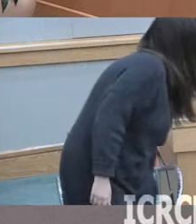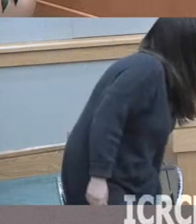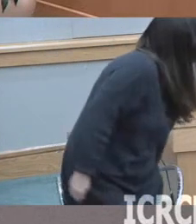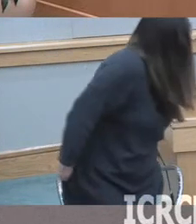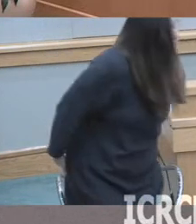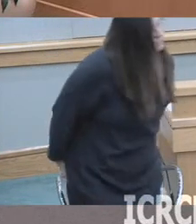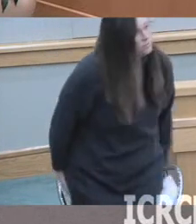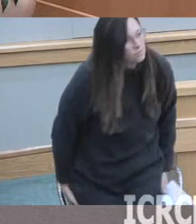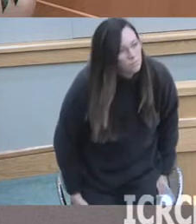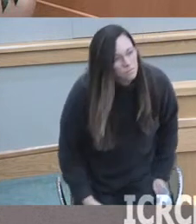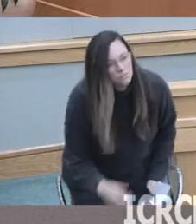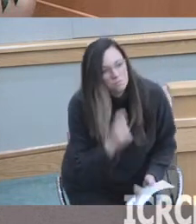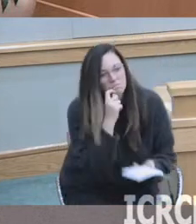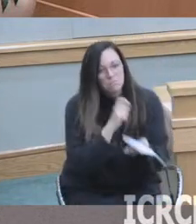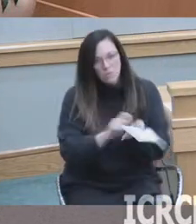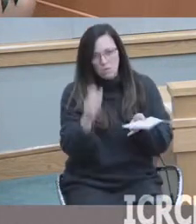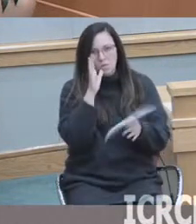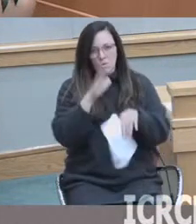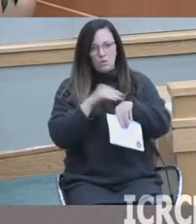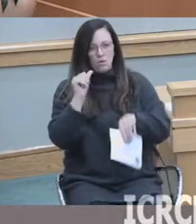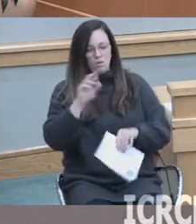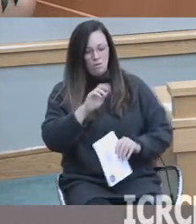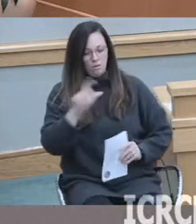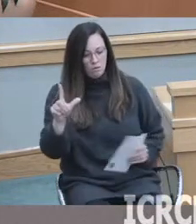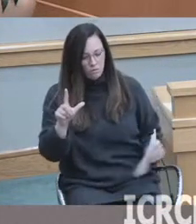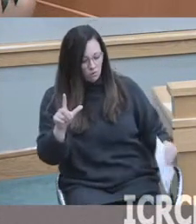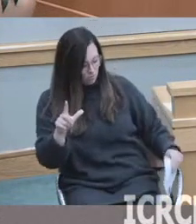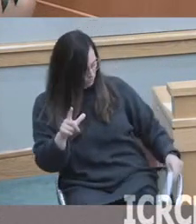clerk will take the roll.